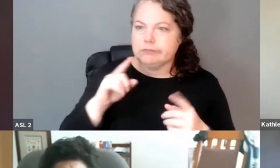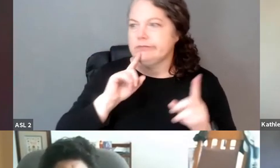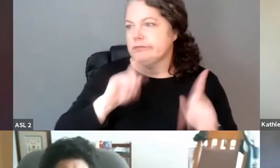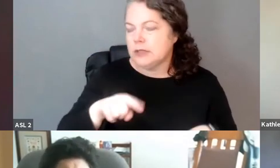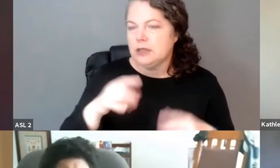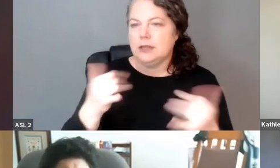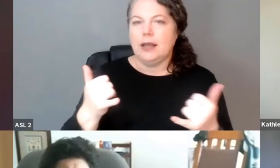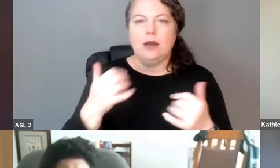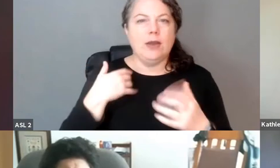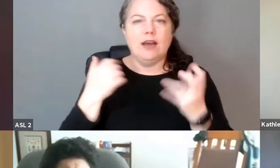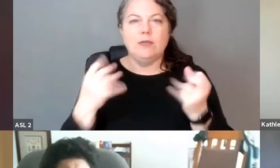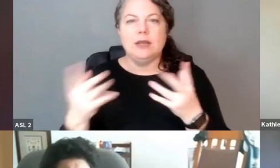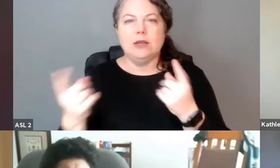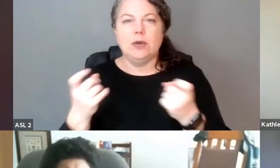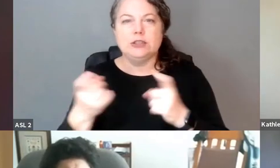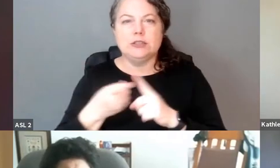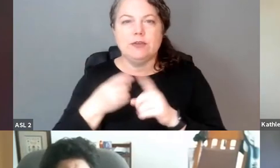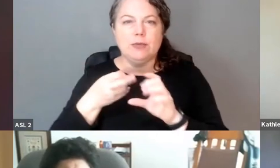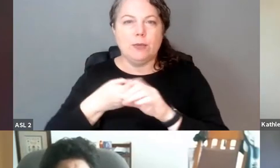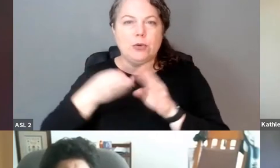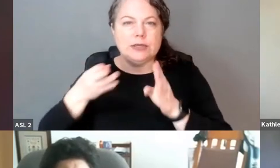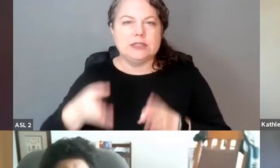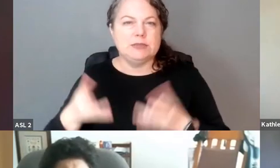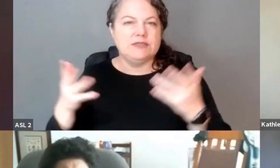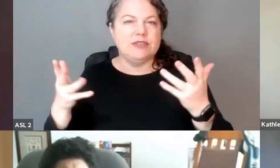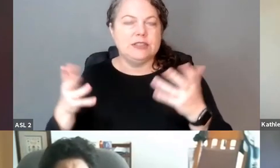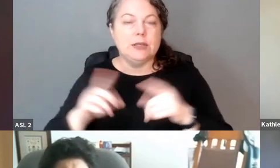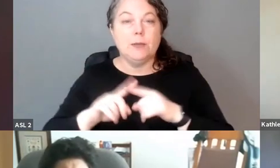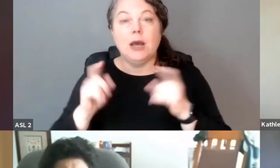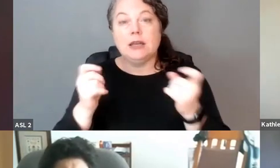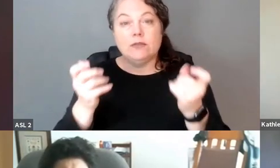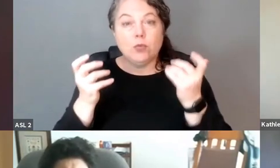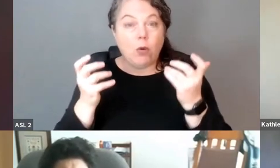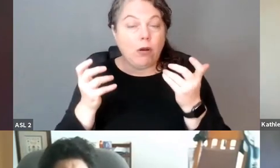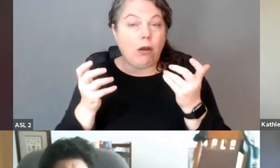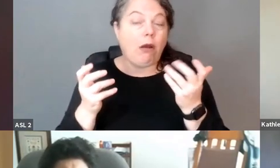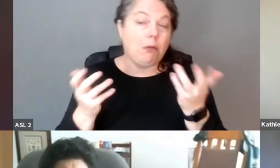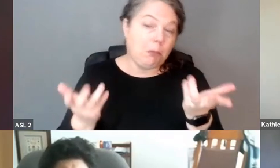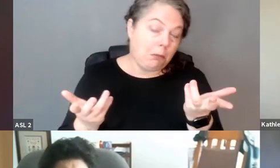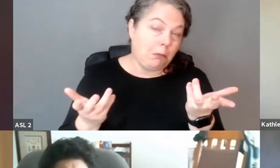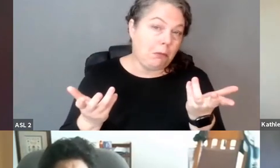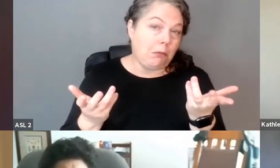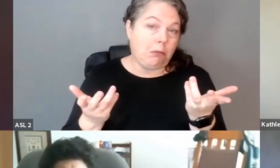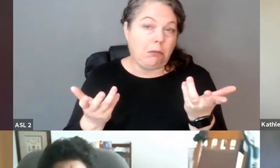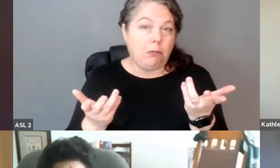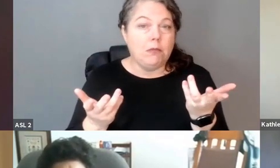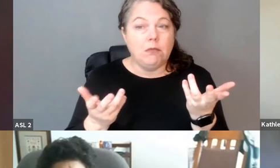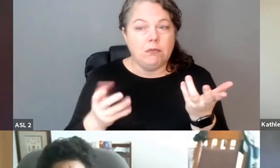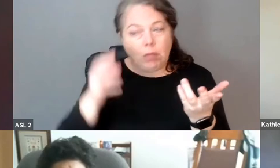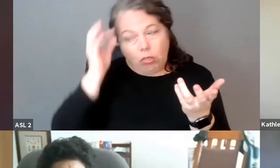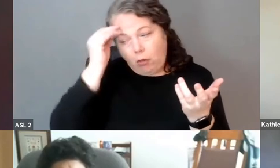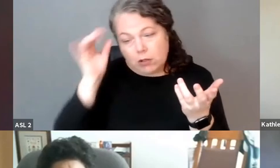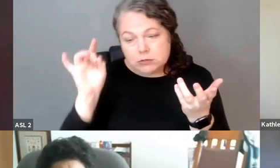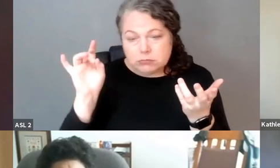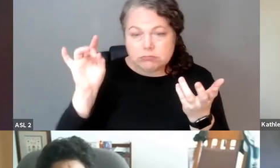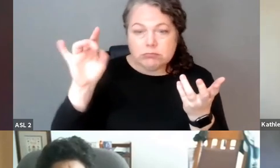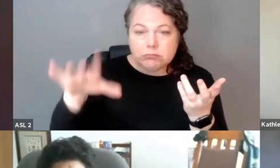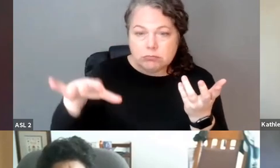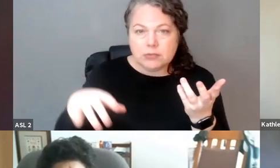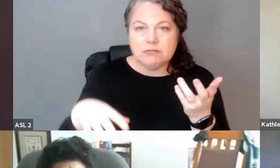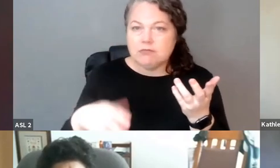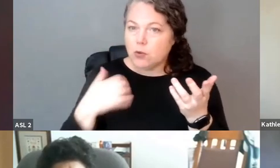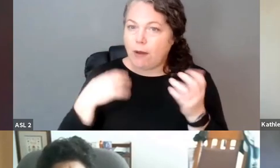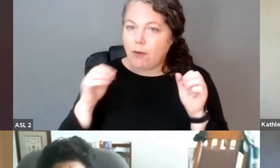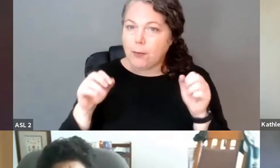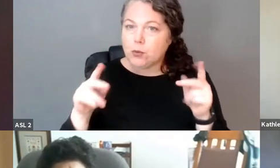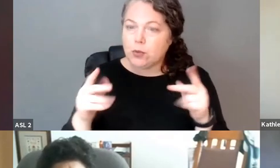questions from the participants. But if you would like to say, you know, some thoughts that you had, this is your opportunity.